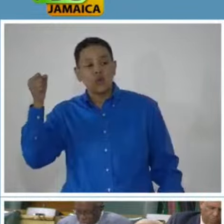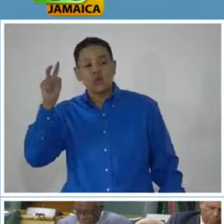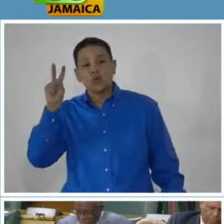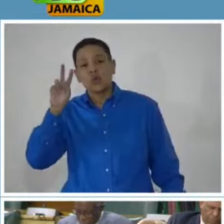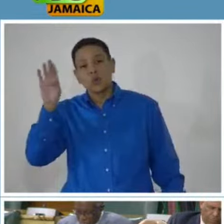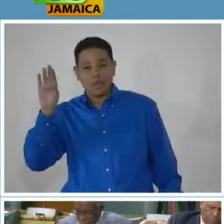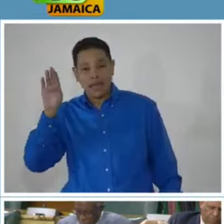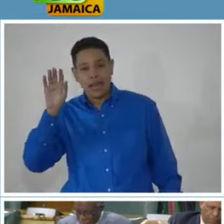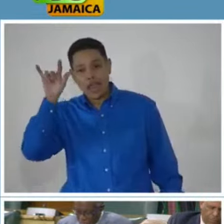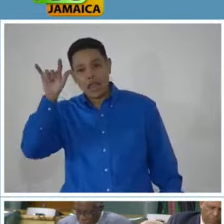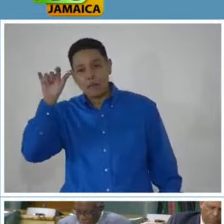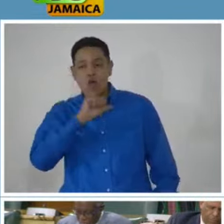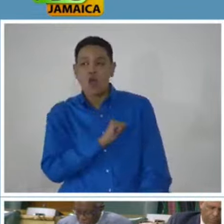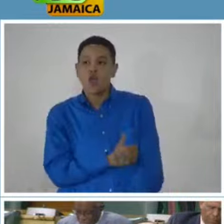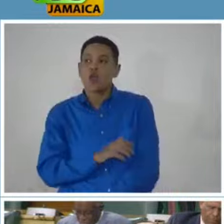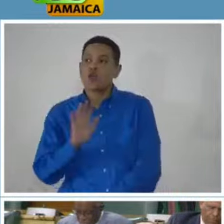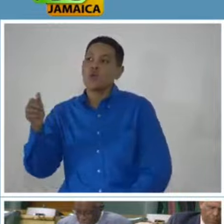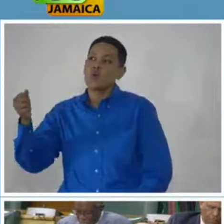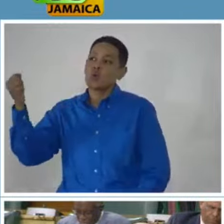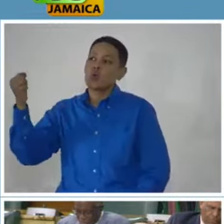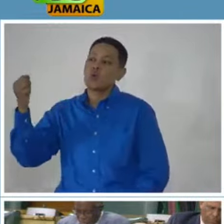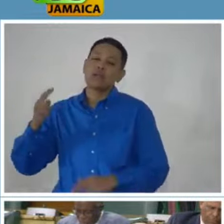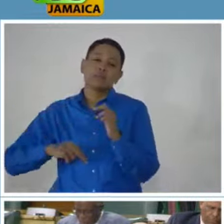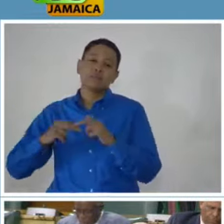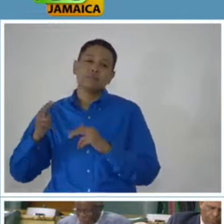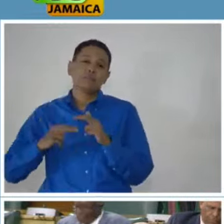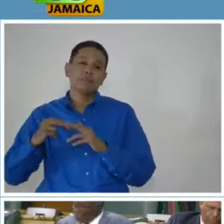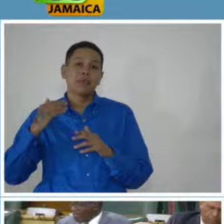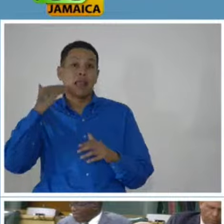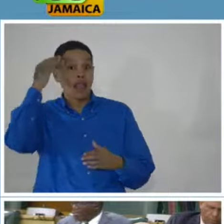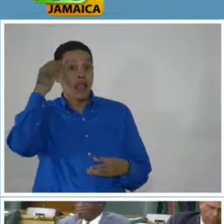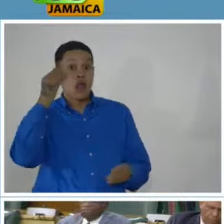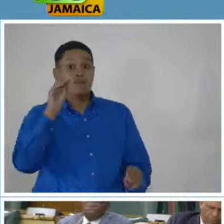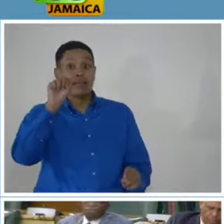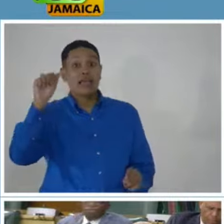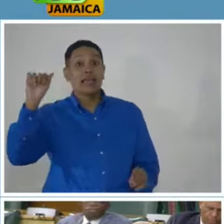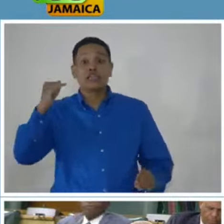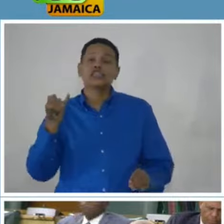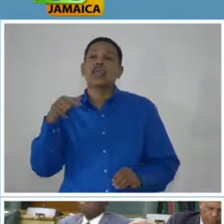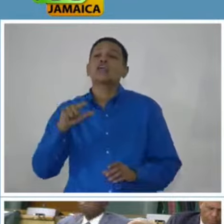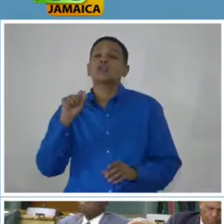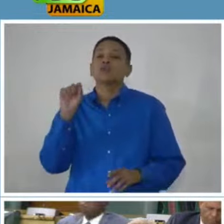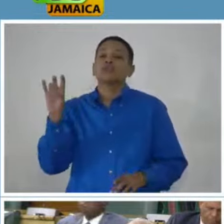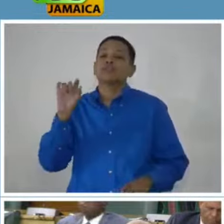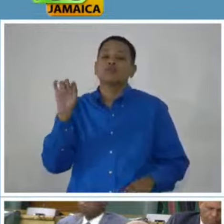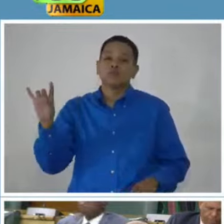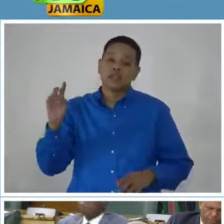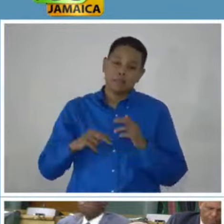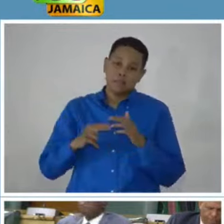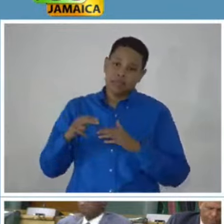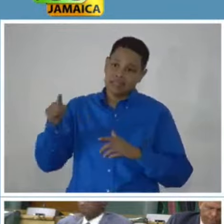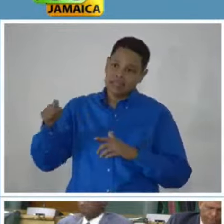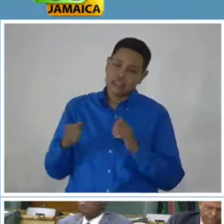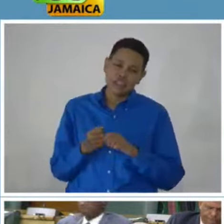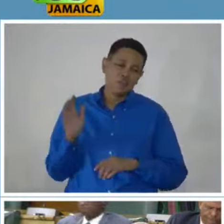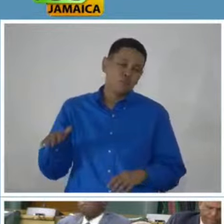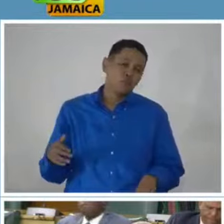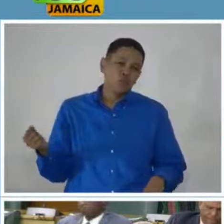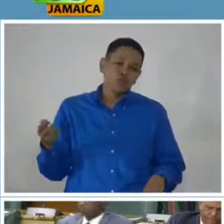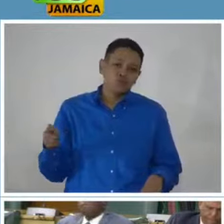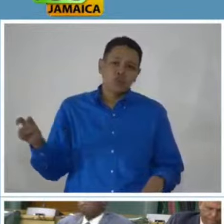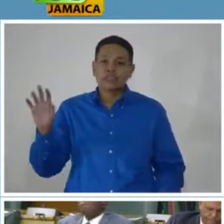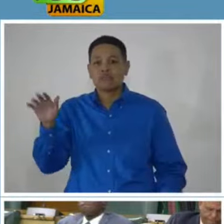the construction of AAJ's corporate headquarters into fiscal year 2027-28 is needed.